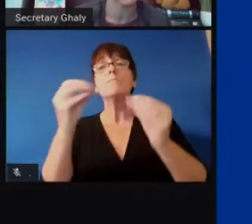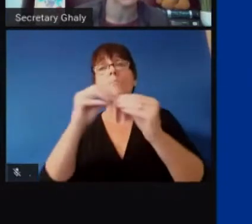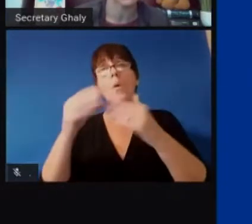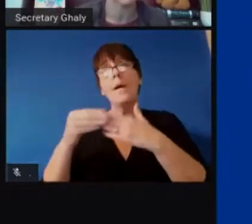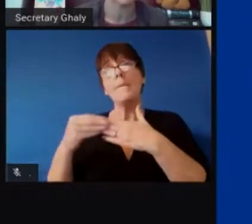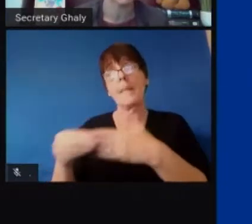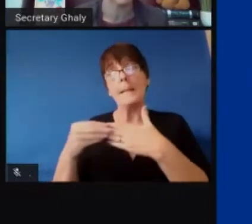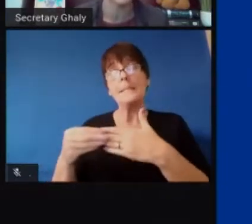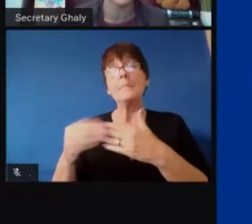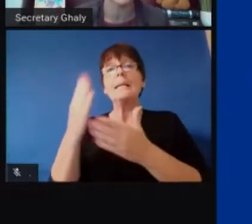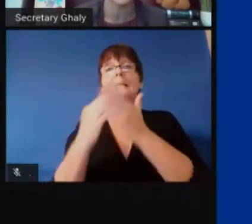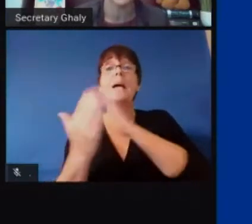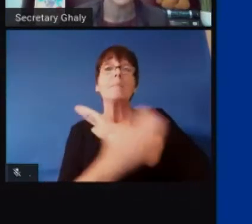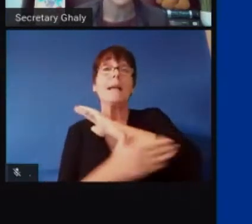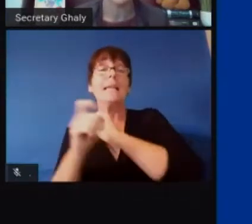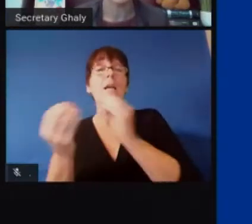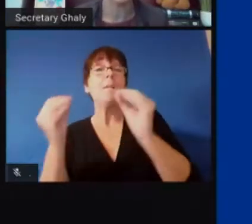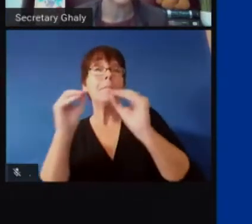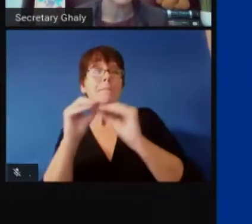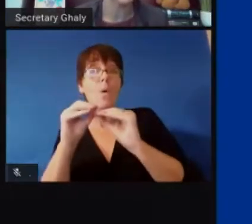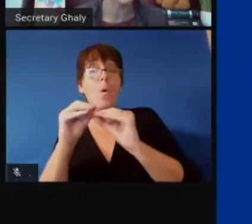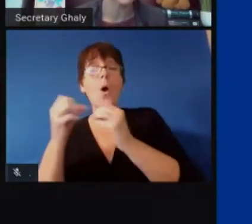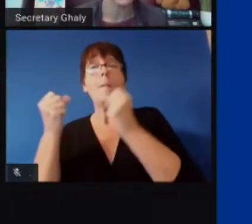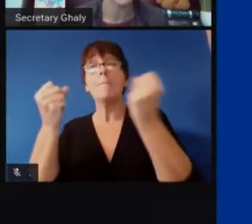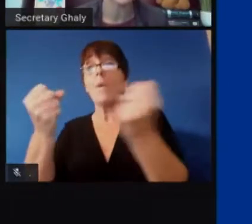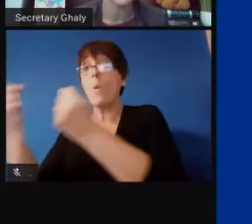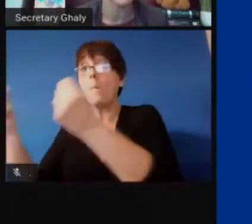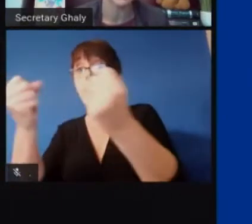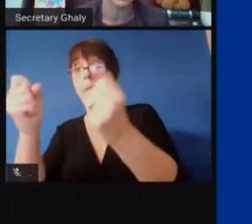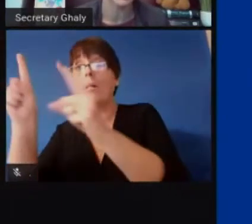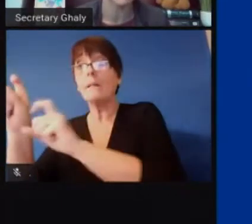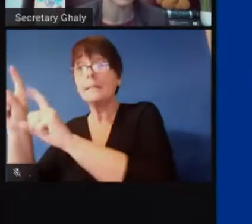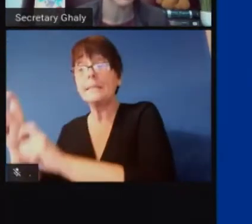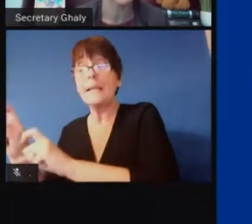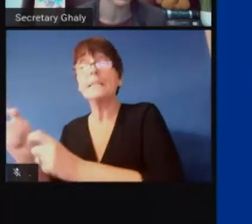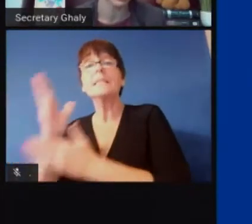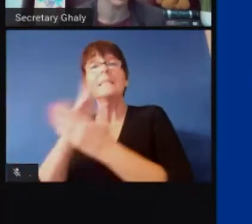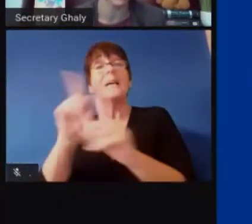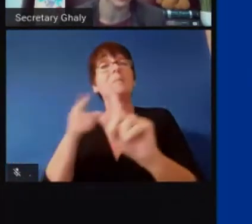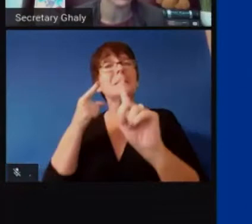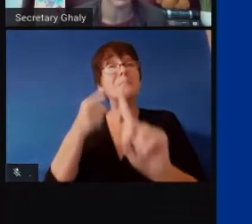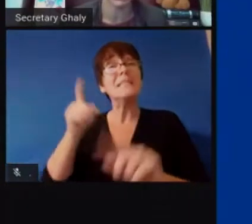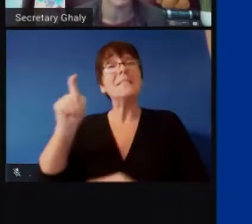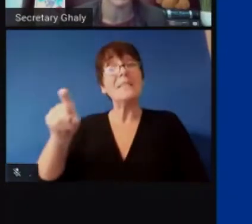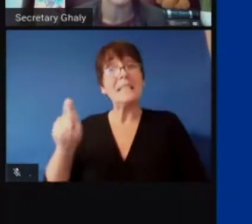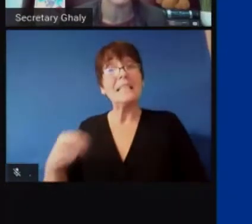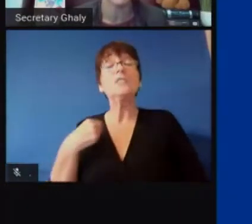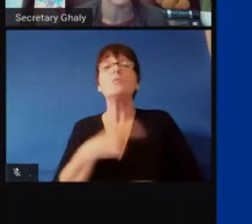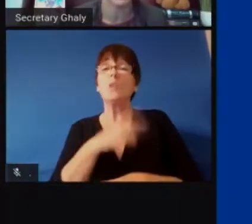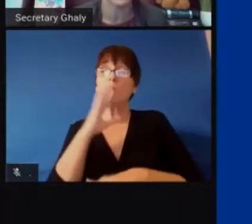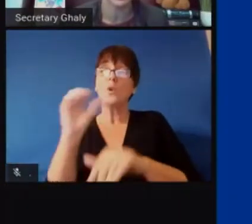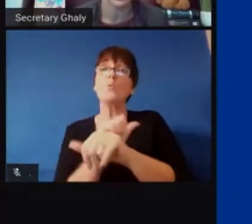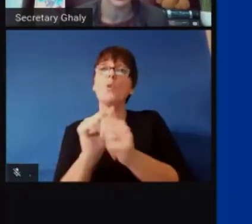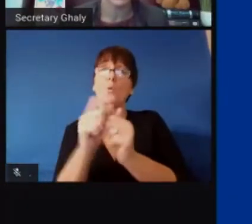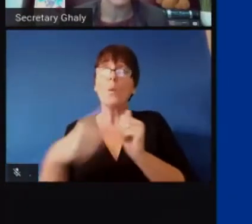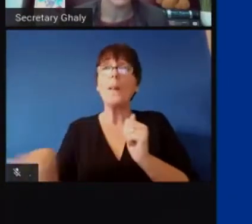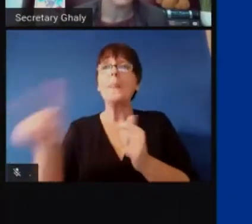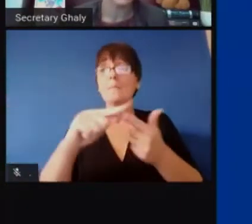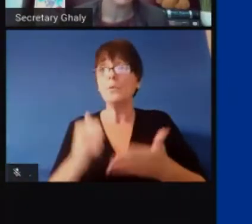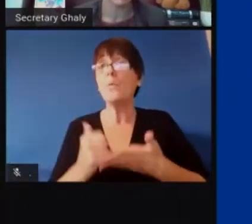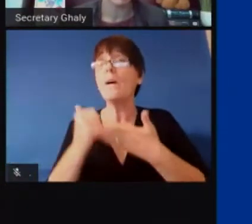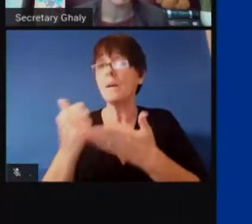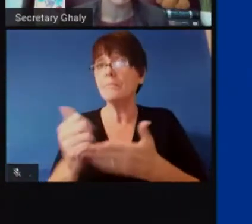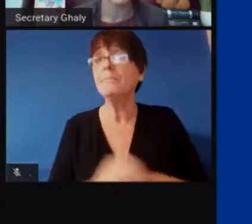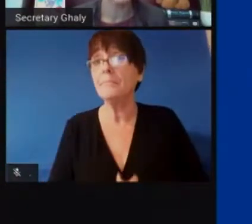that. So some counties need more mobile testing, and there are other specific things and needs that each county has that we are going to work with them to address.